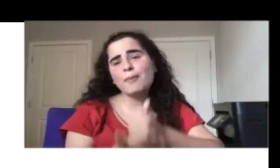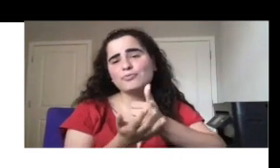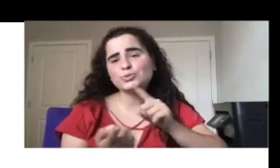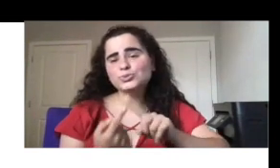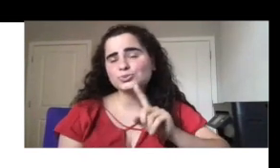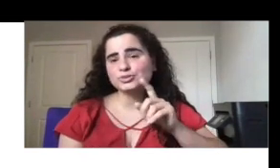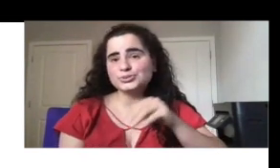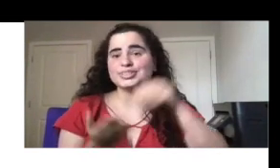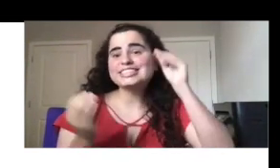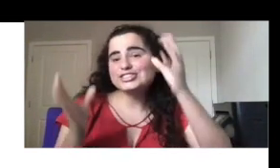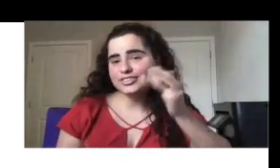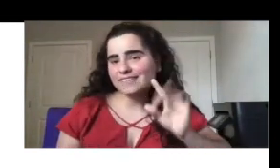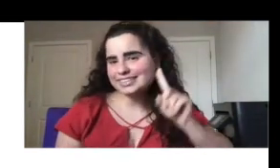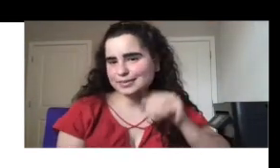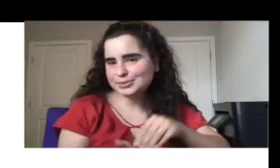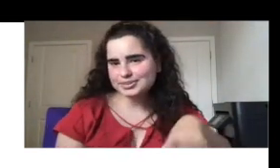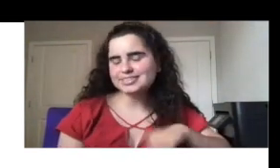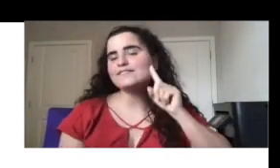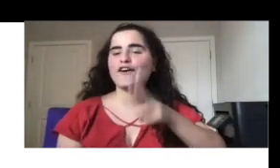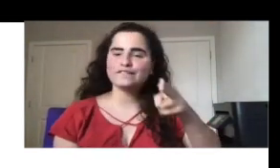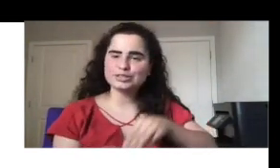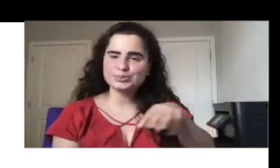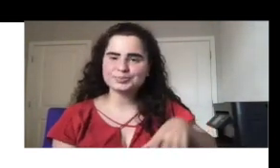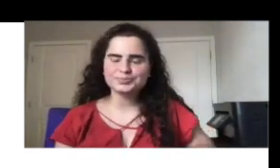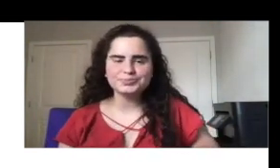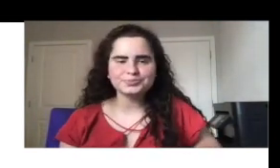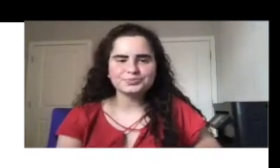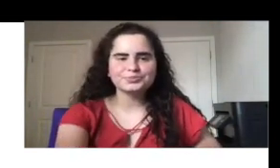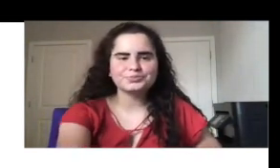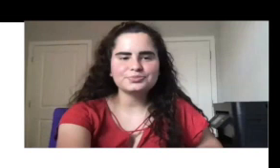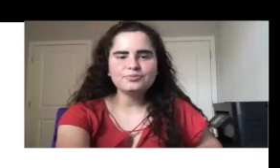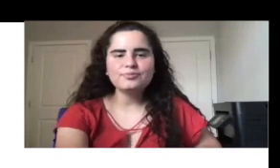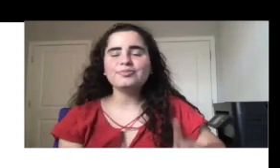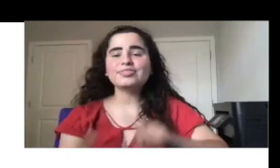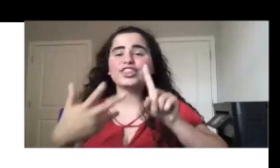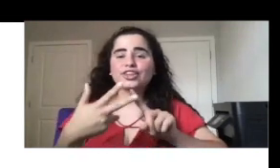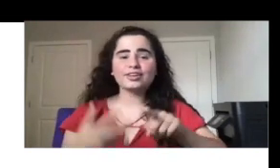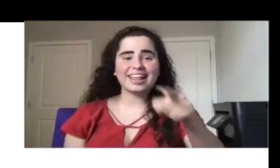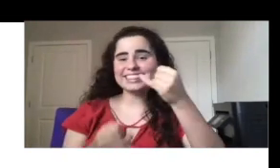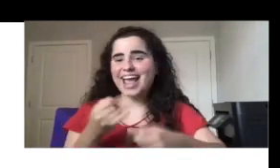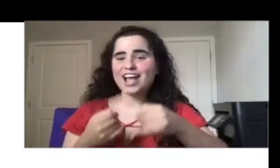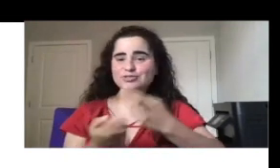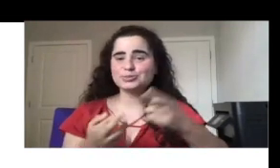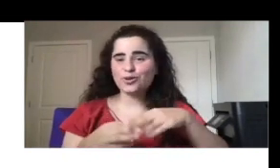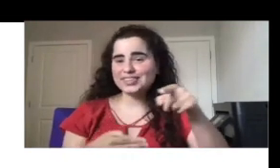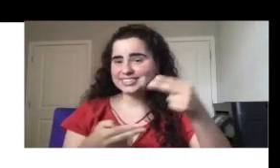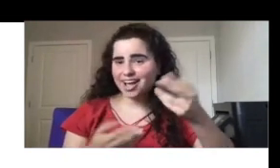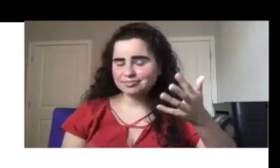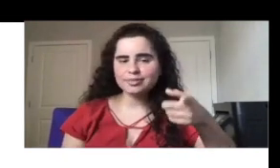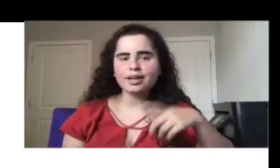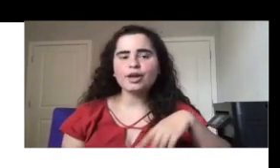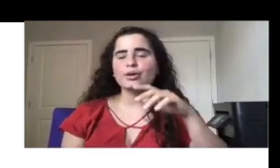how to support students during this time, which is so important to teachers who are teaching deaf and hard of hearing students.